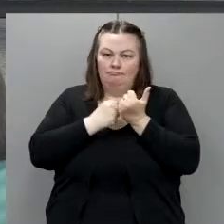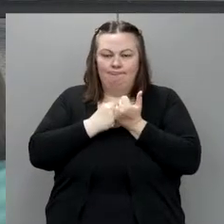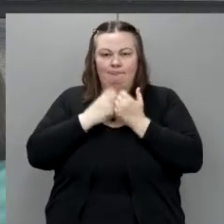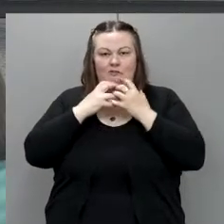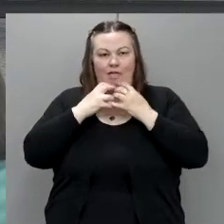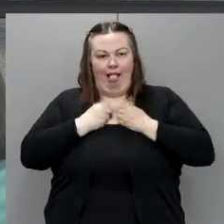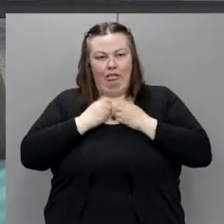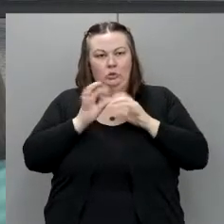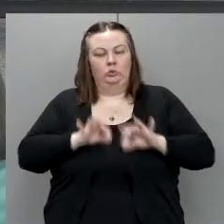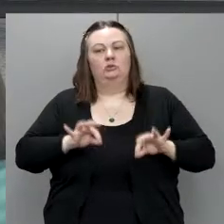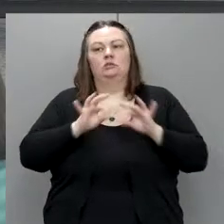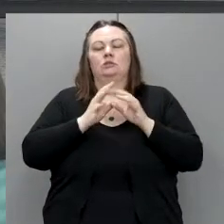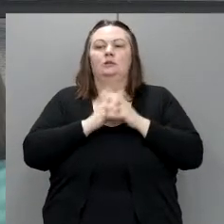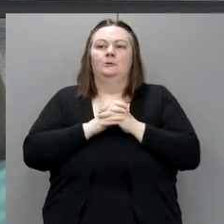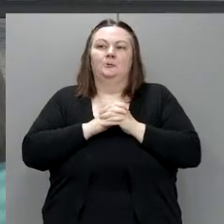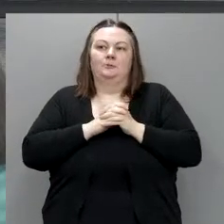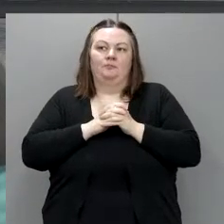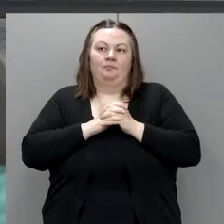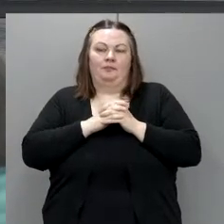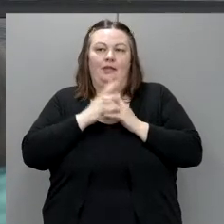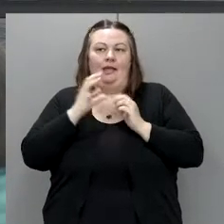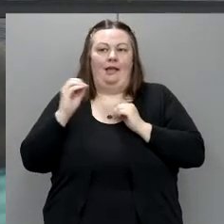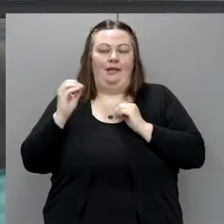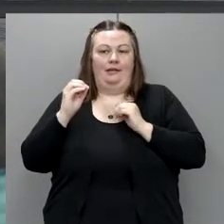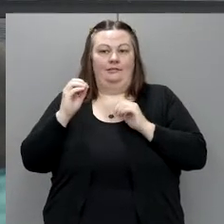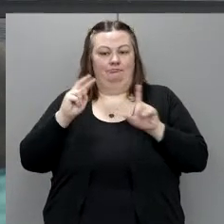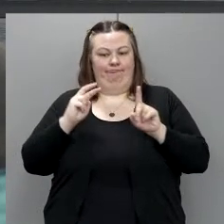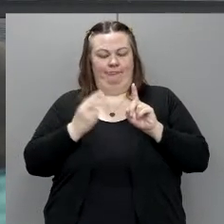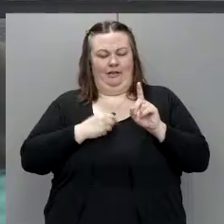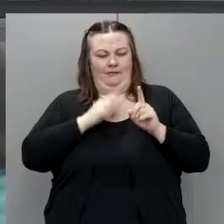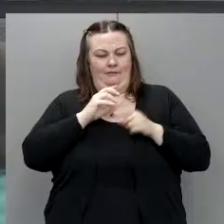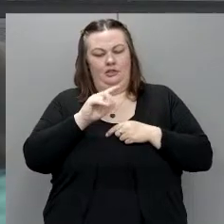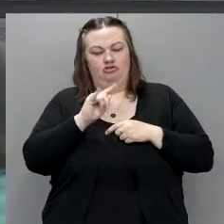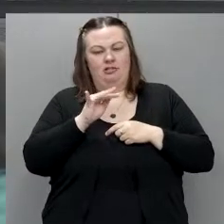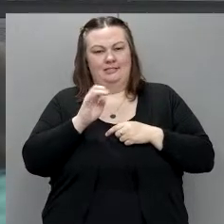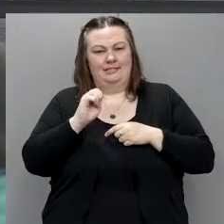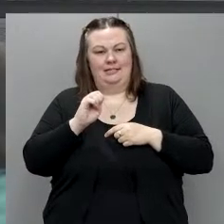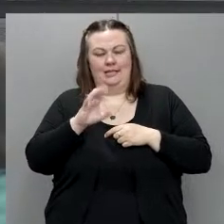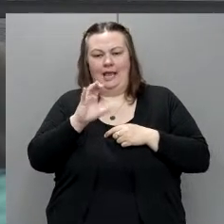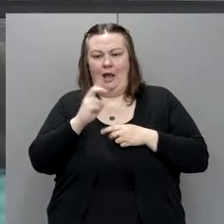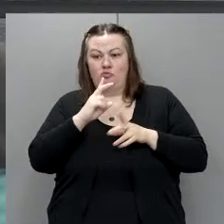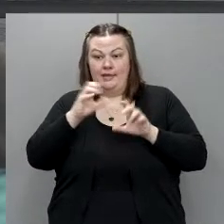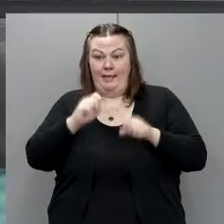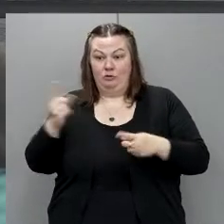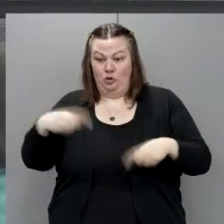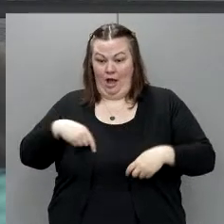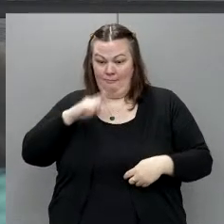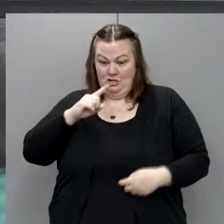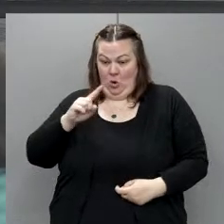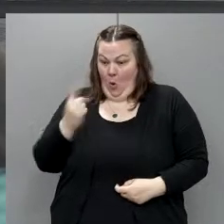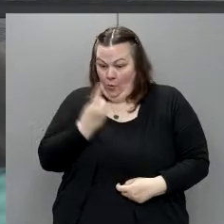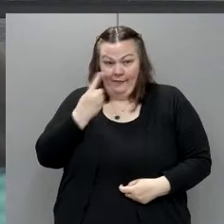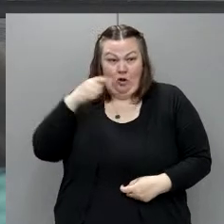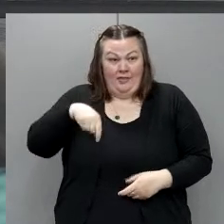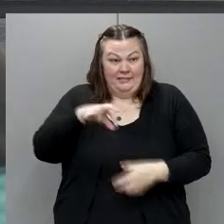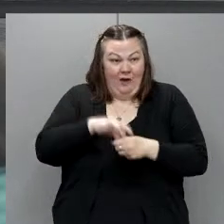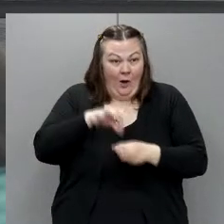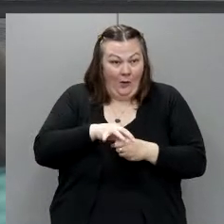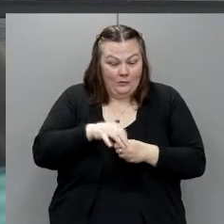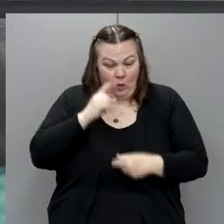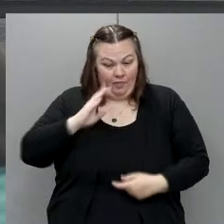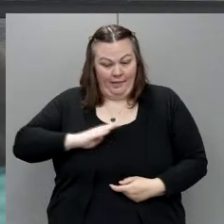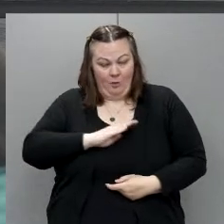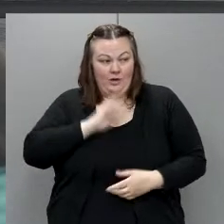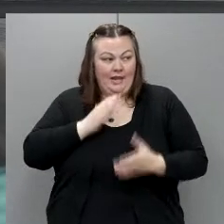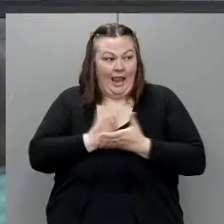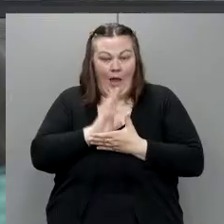values. And the optics of Trustee Couch being able to come just for this vote says that this board